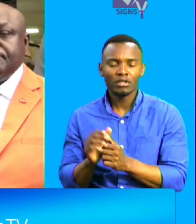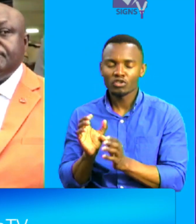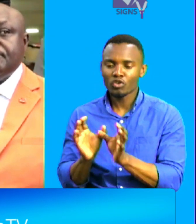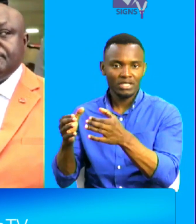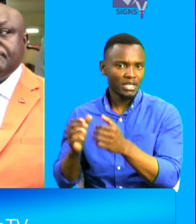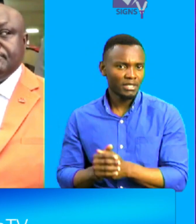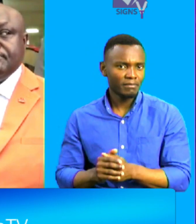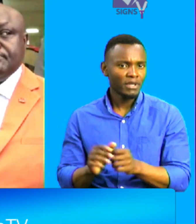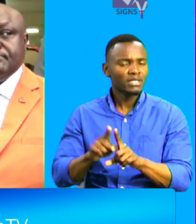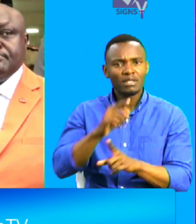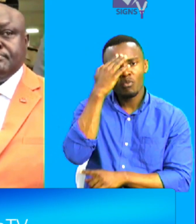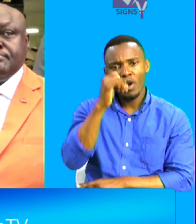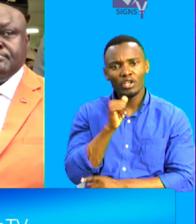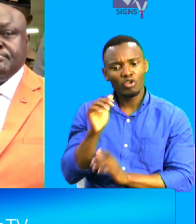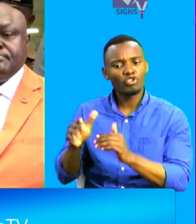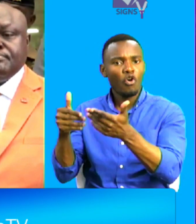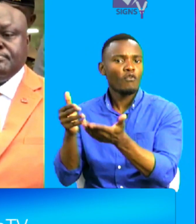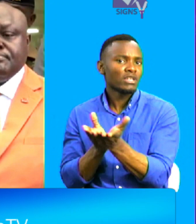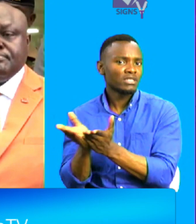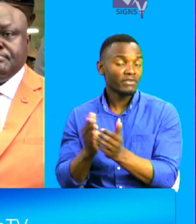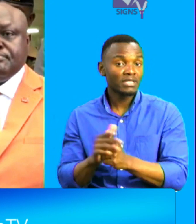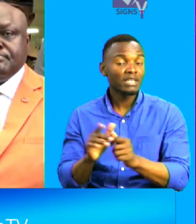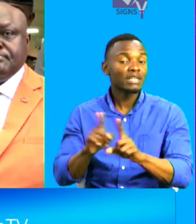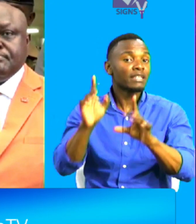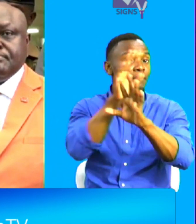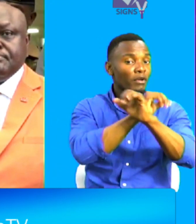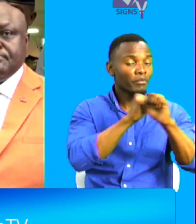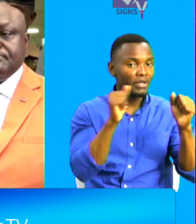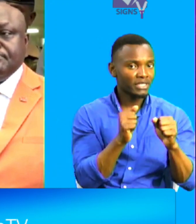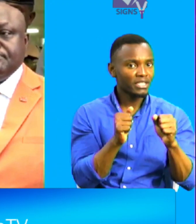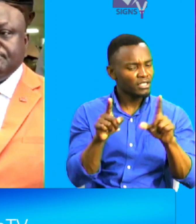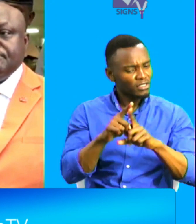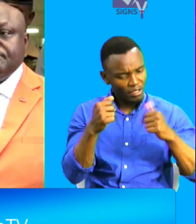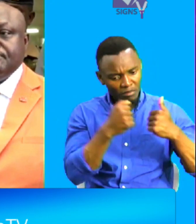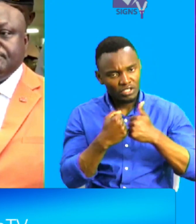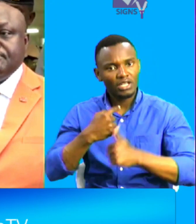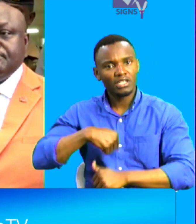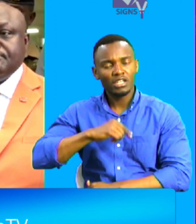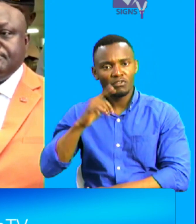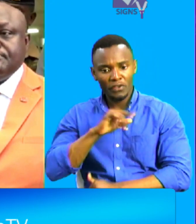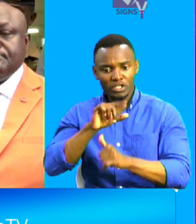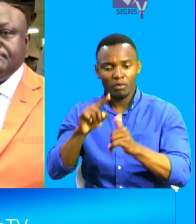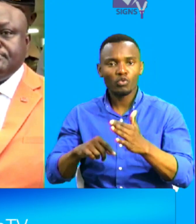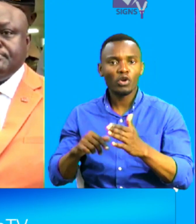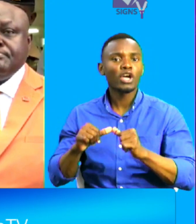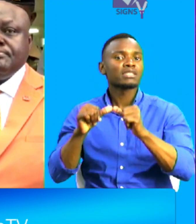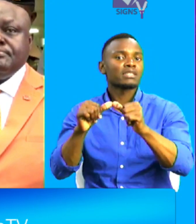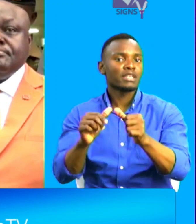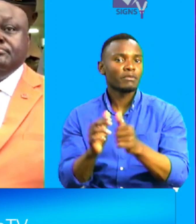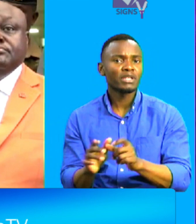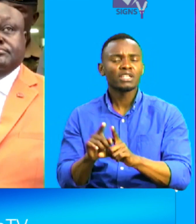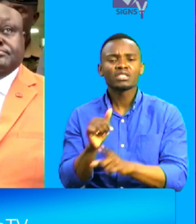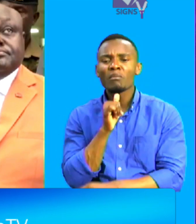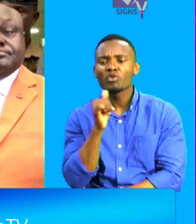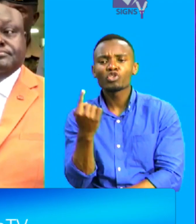sector? His Excellency the President has challenged us on the issue of sustainability, on the issue of not